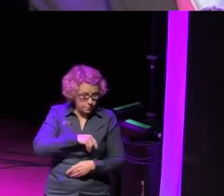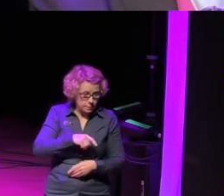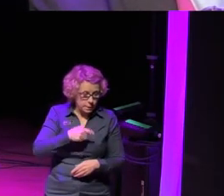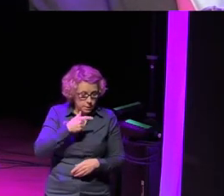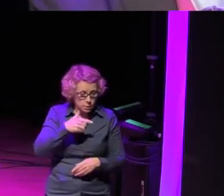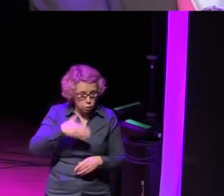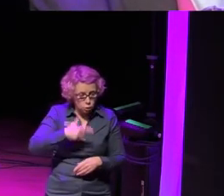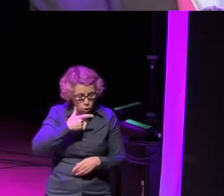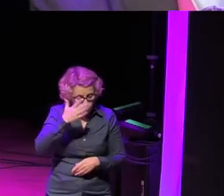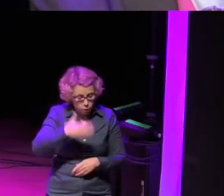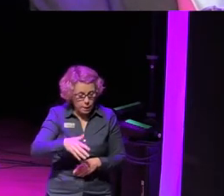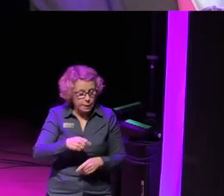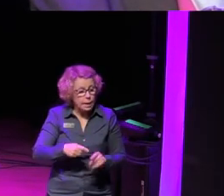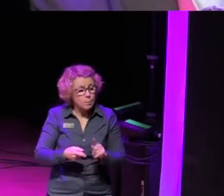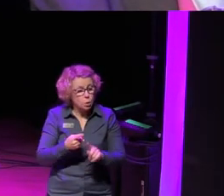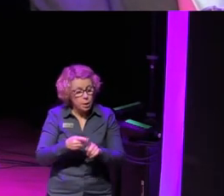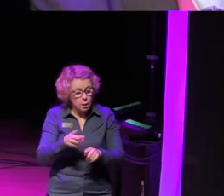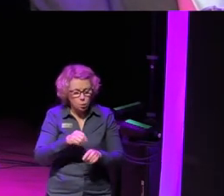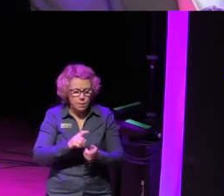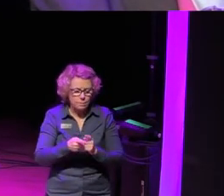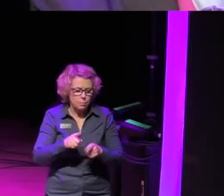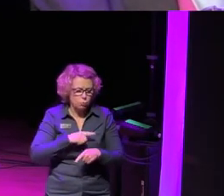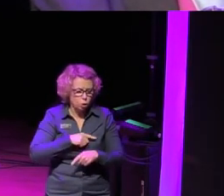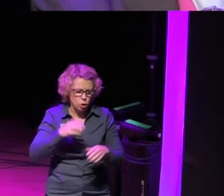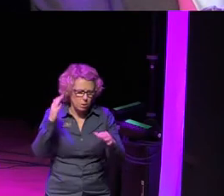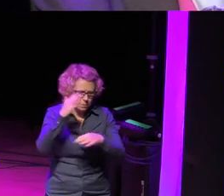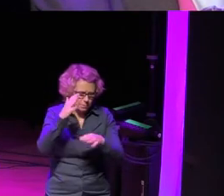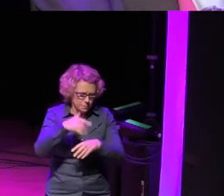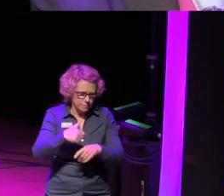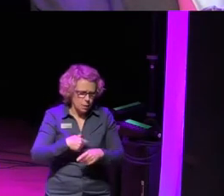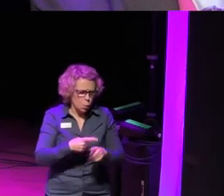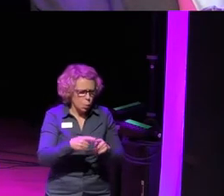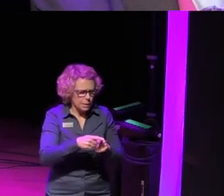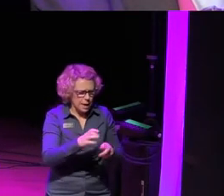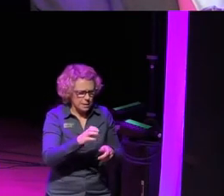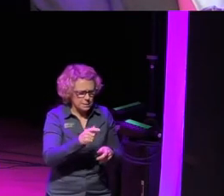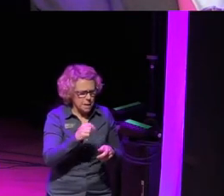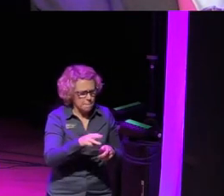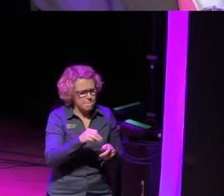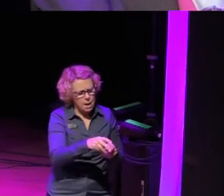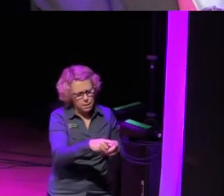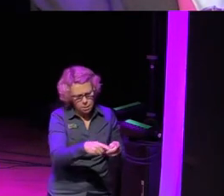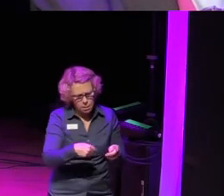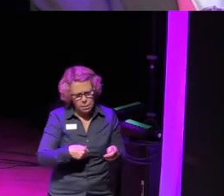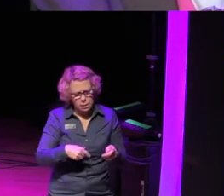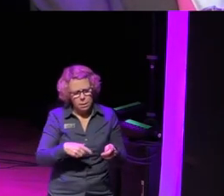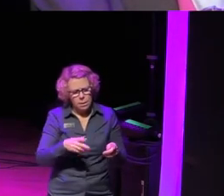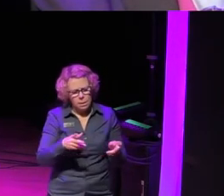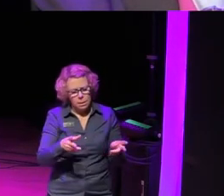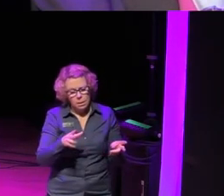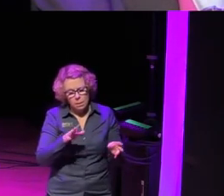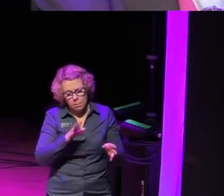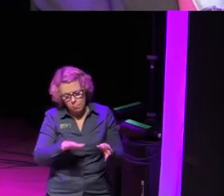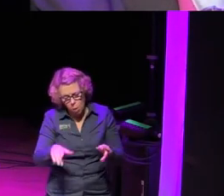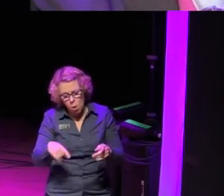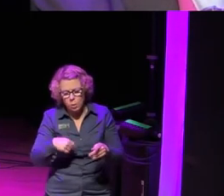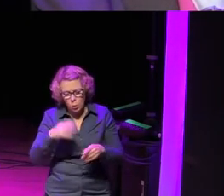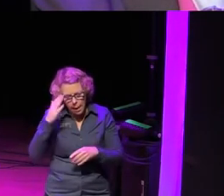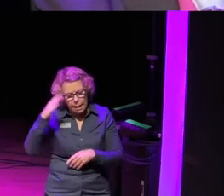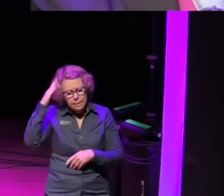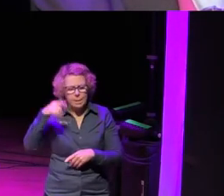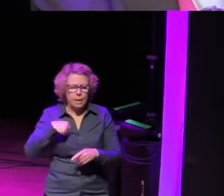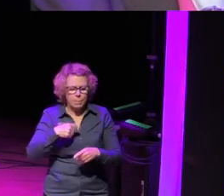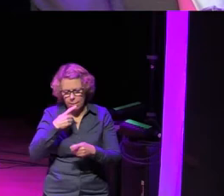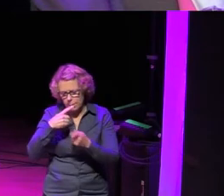lot of problems around bribes in the payment of social grants for children, older persons, etc. And one